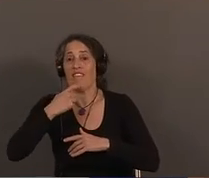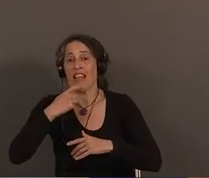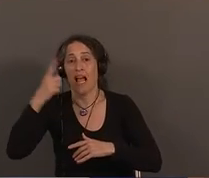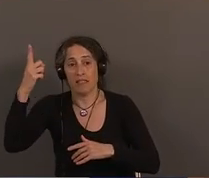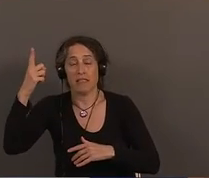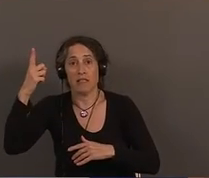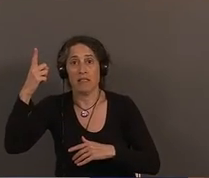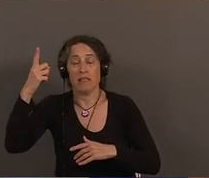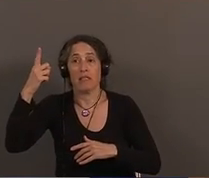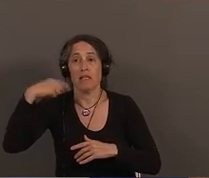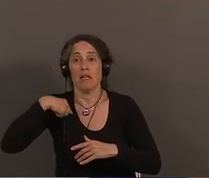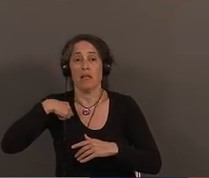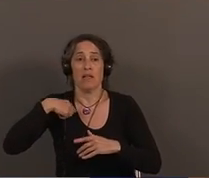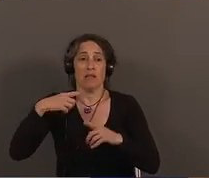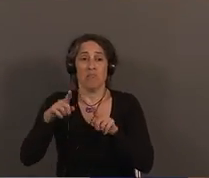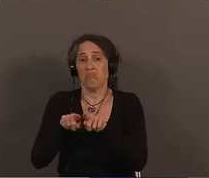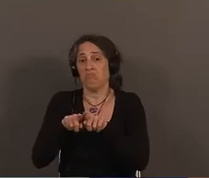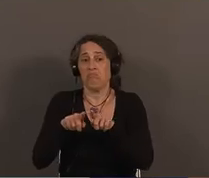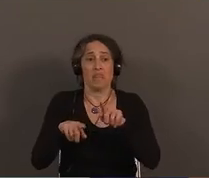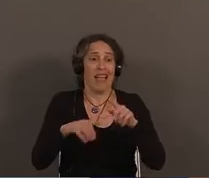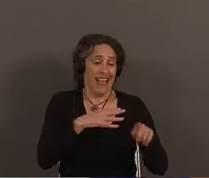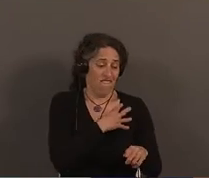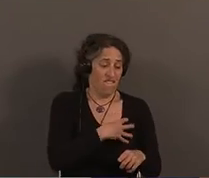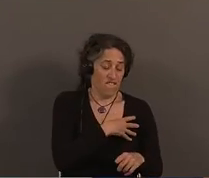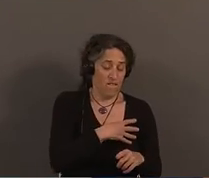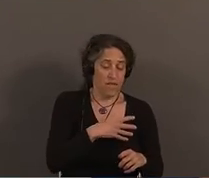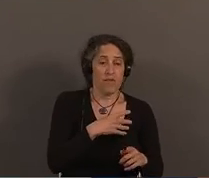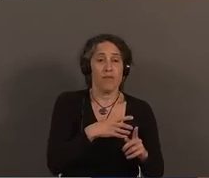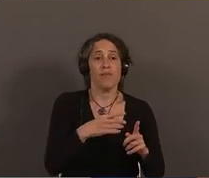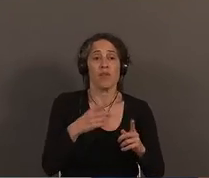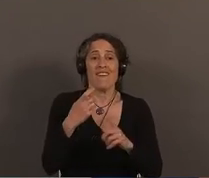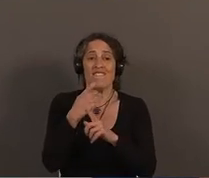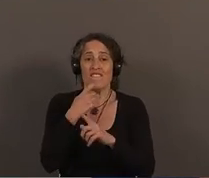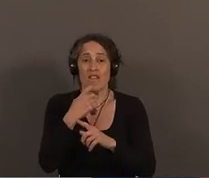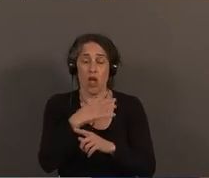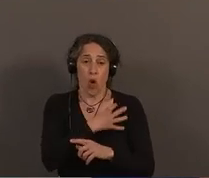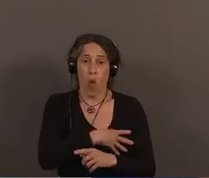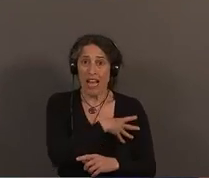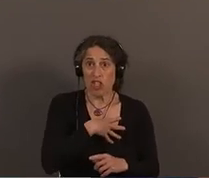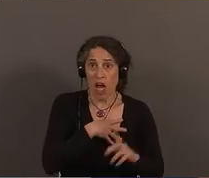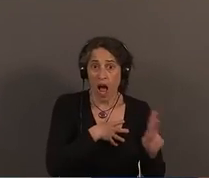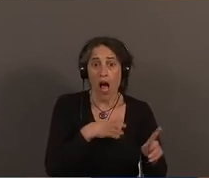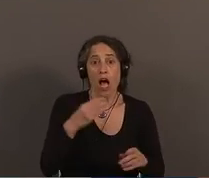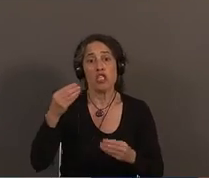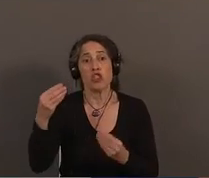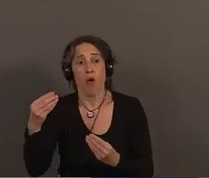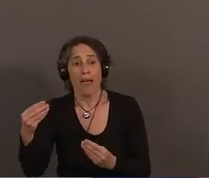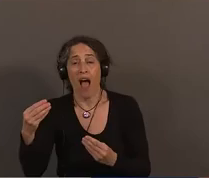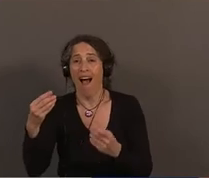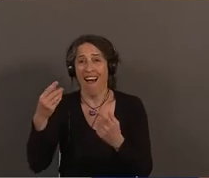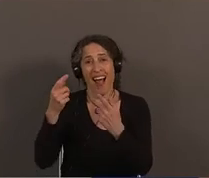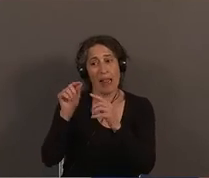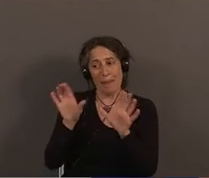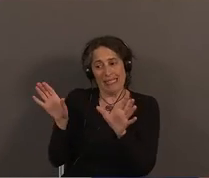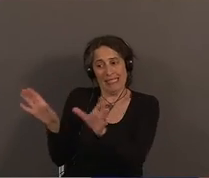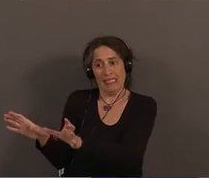a Finnish person, Croatia and Serbia, they are both quite exotic, but the one is member state and one is not. So using